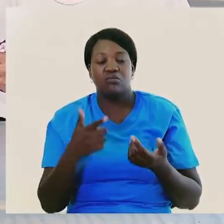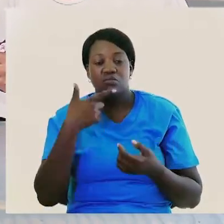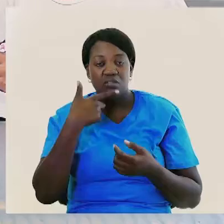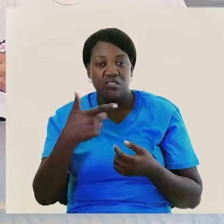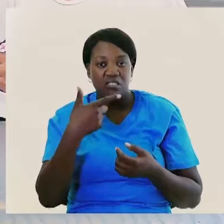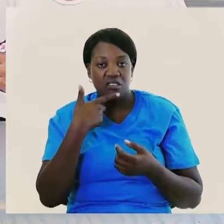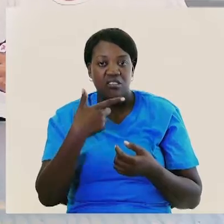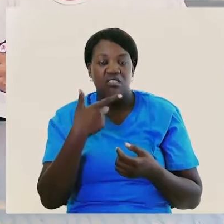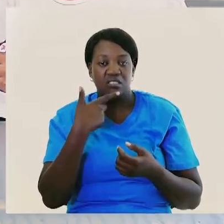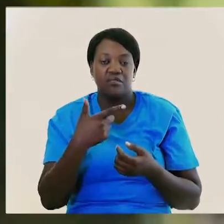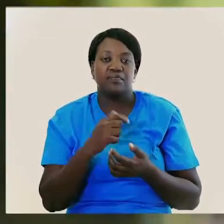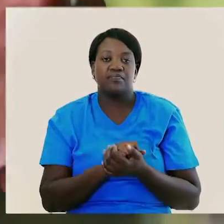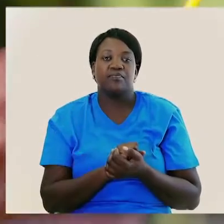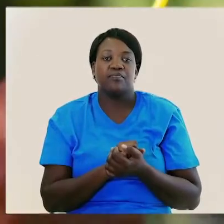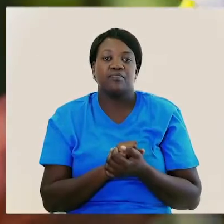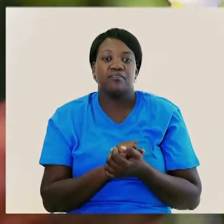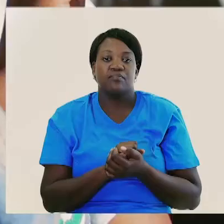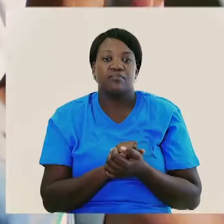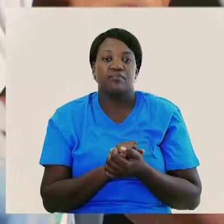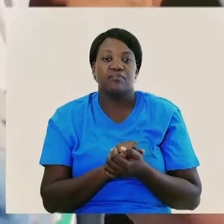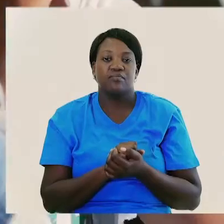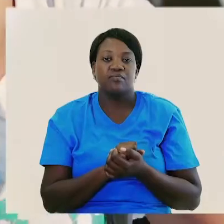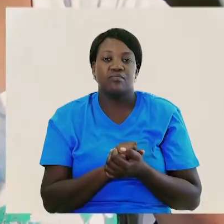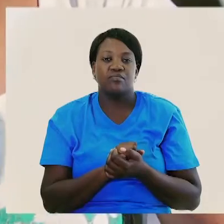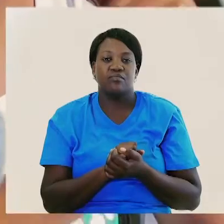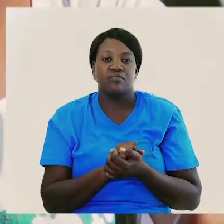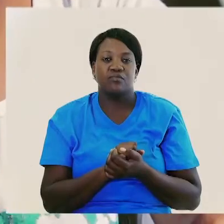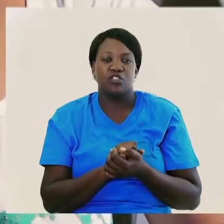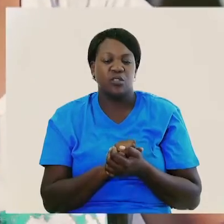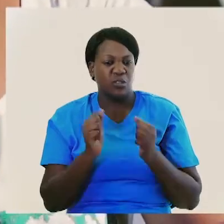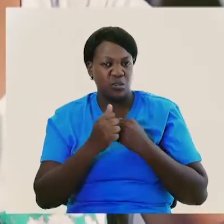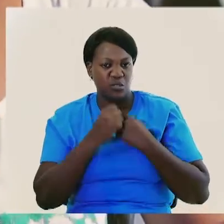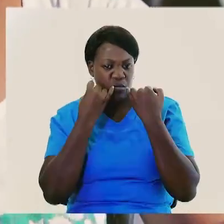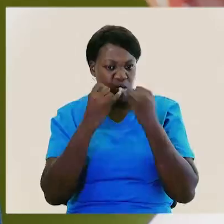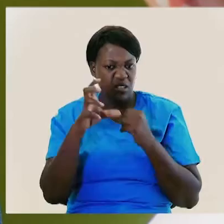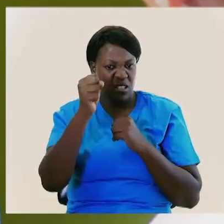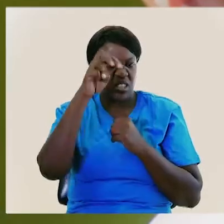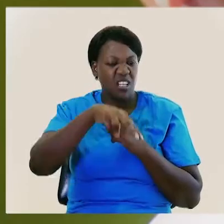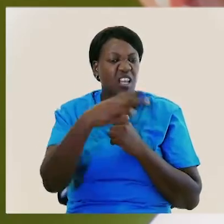you. You're such a darling. Welcome. So, what did your parents say about the S3?